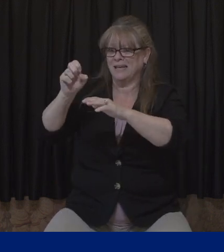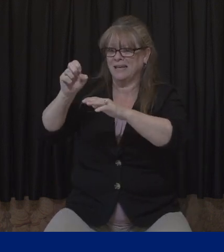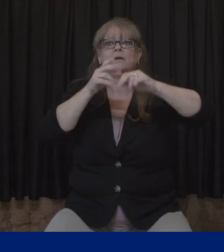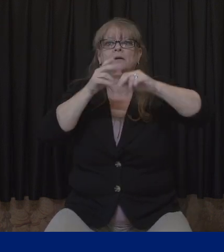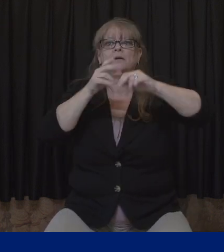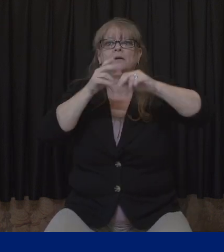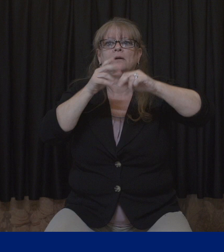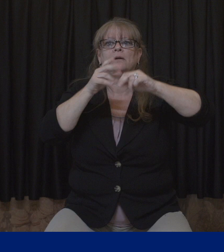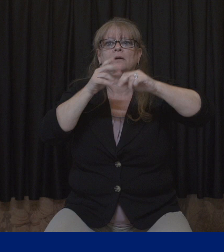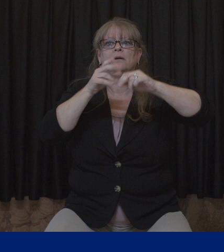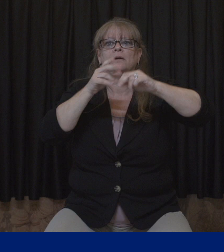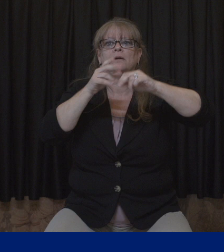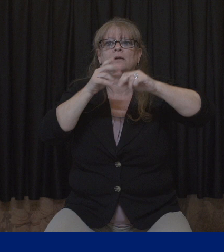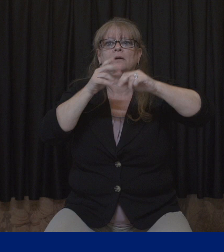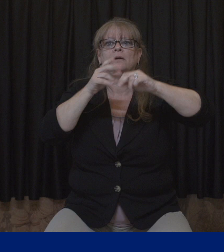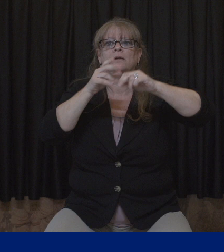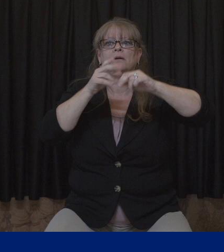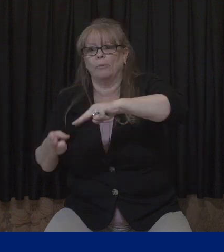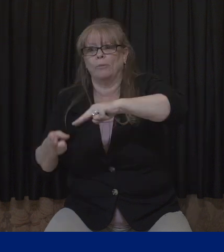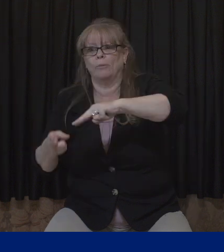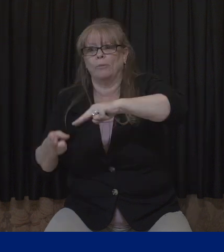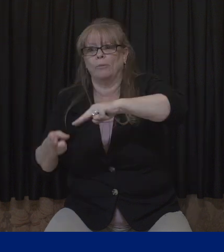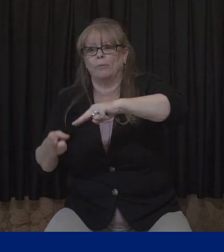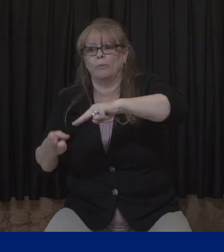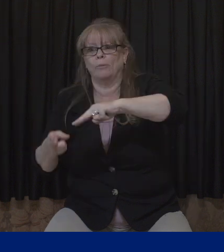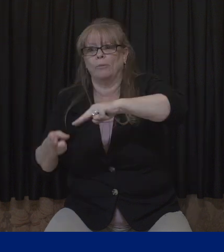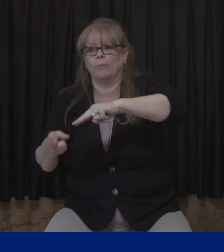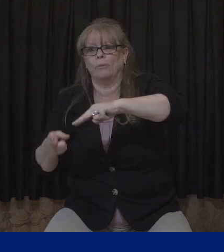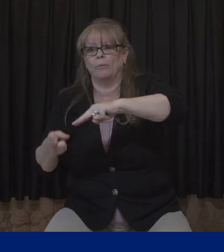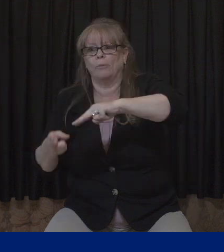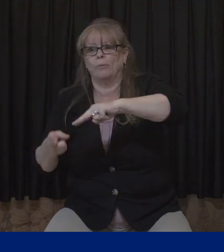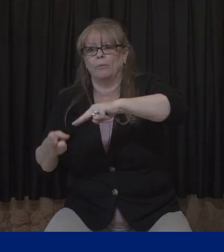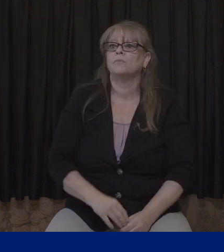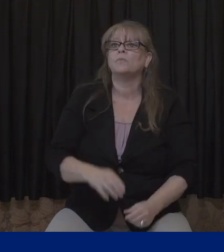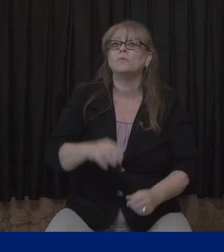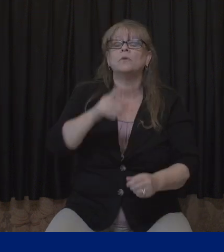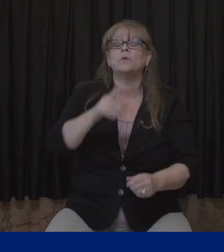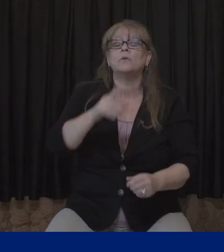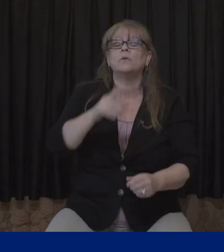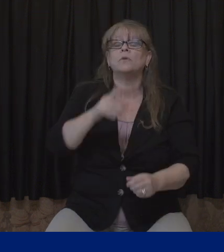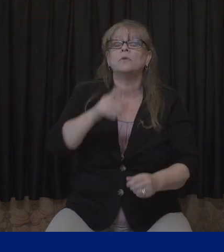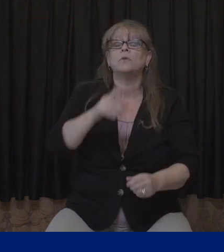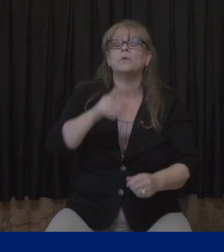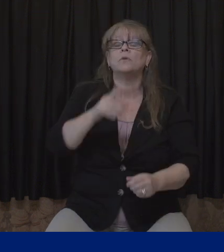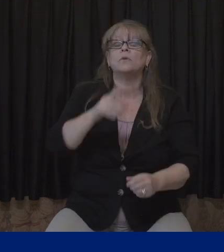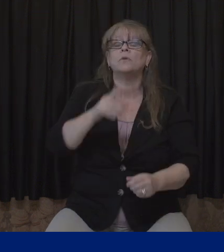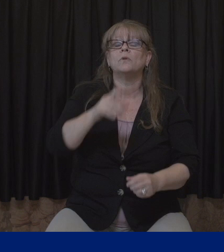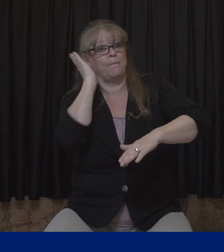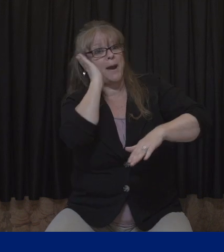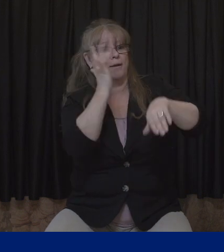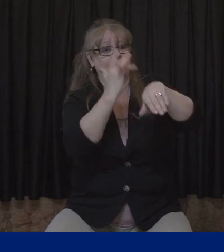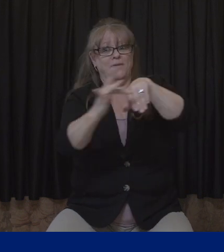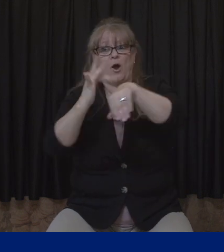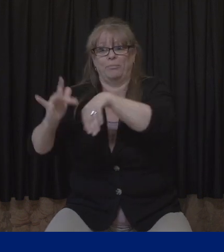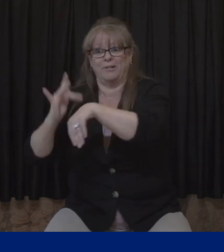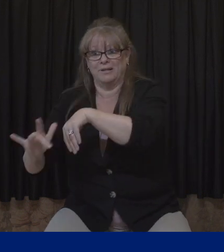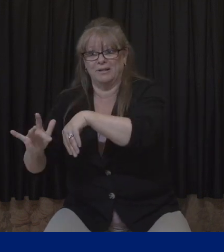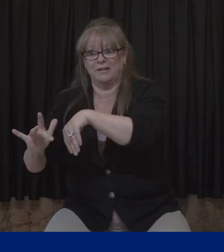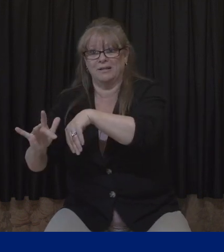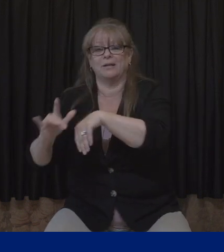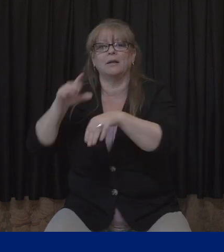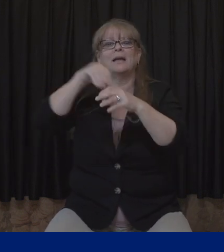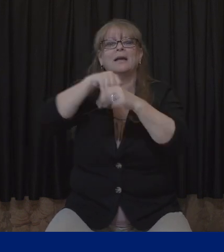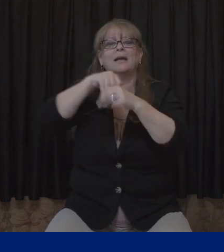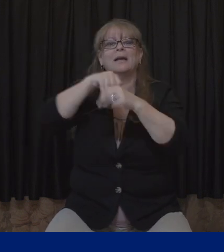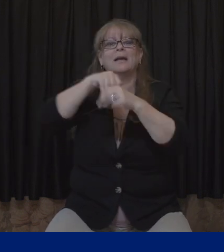hospital capacity, the staff, our modeling shows that we can handle the caseload and that we need to figure out how to do this in a